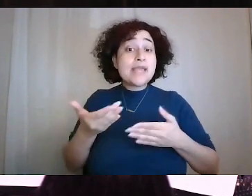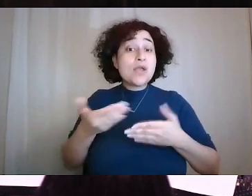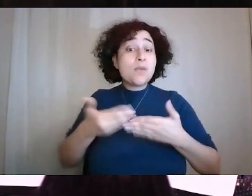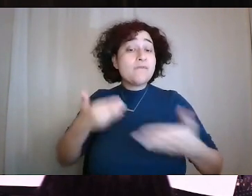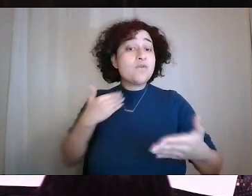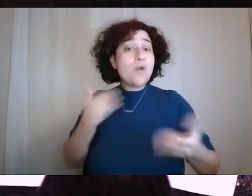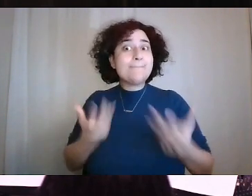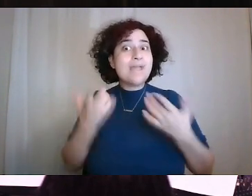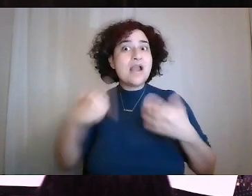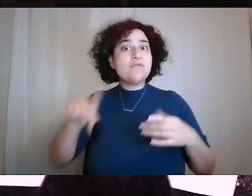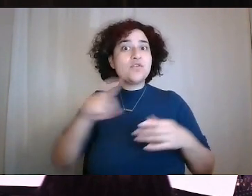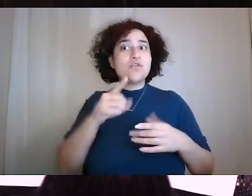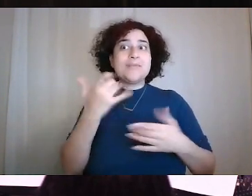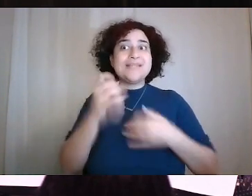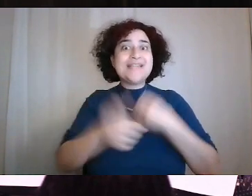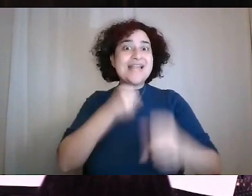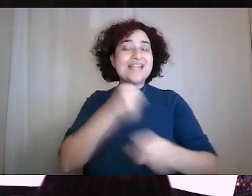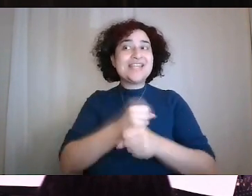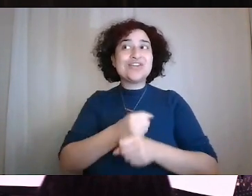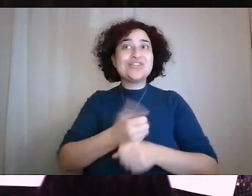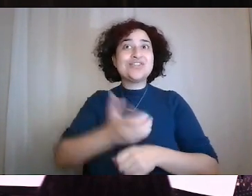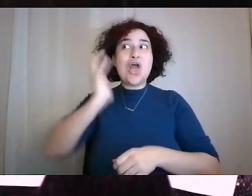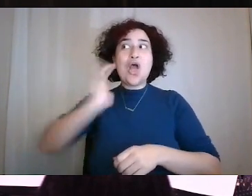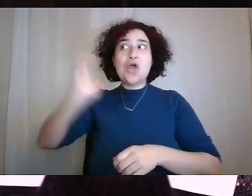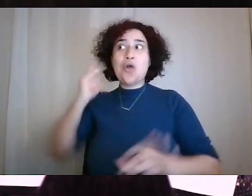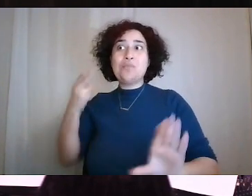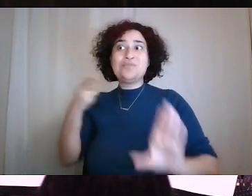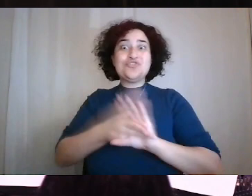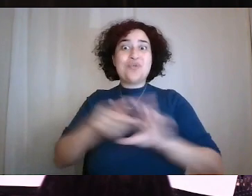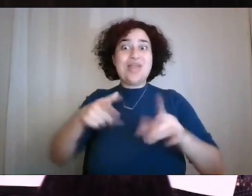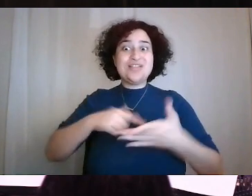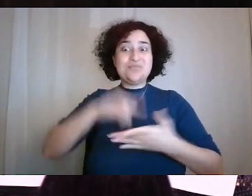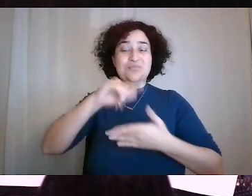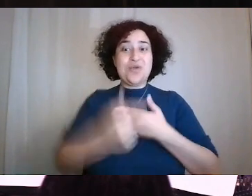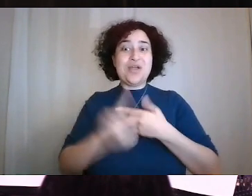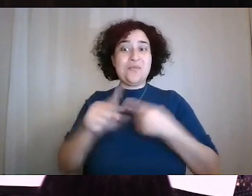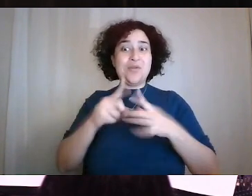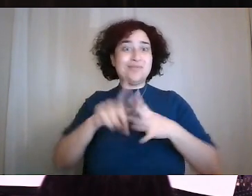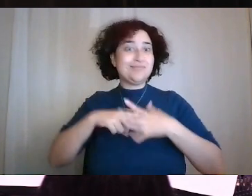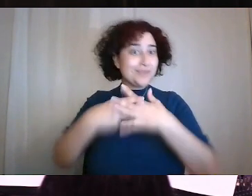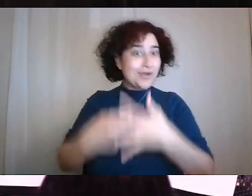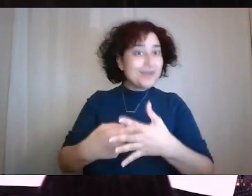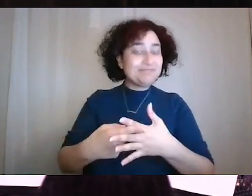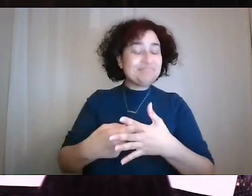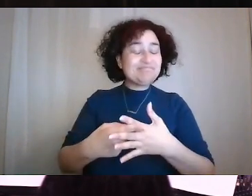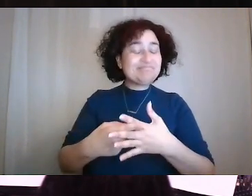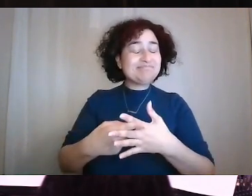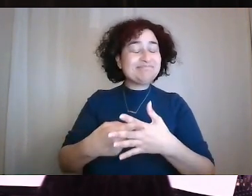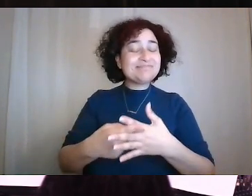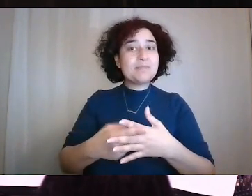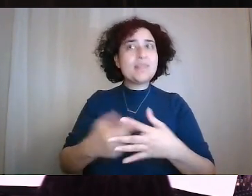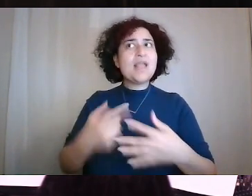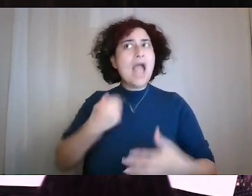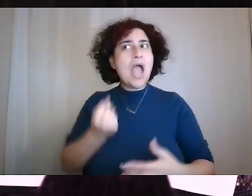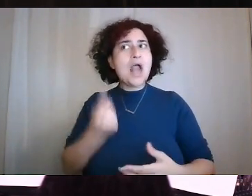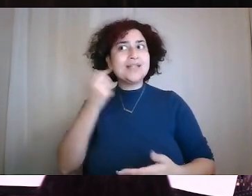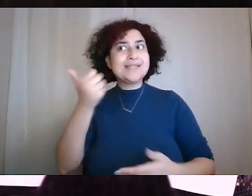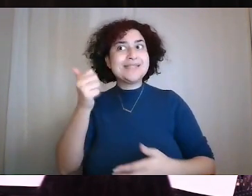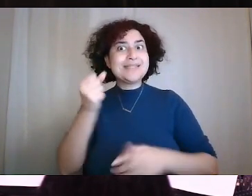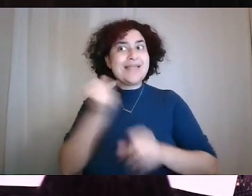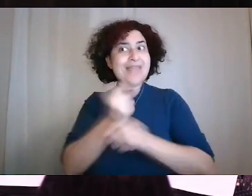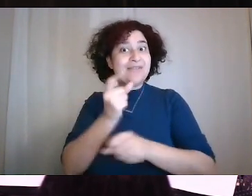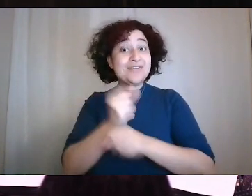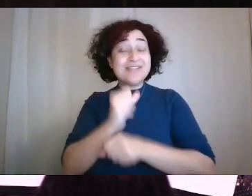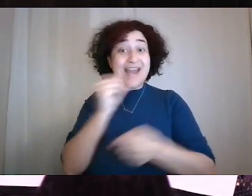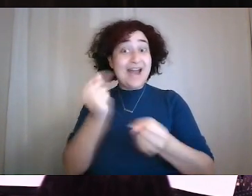ago when this incredible program was kicked off. I understand this is the 10th anniversary. Not everything gets to 10 years, I